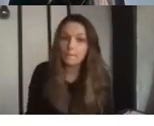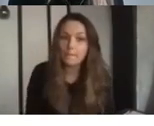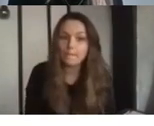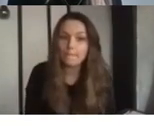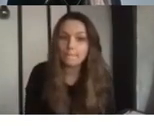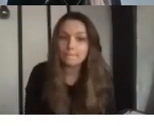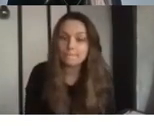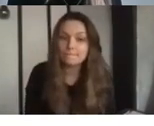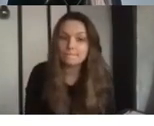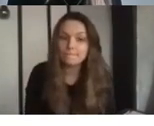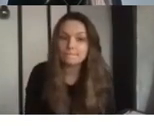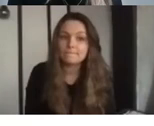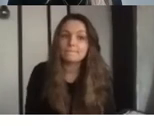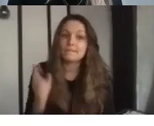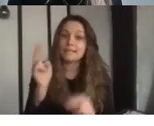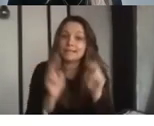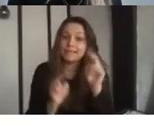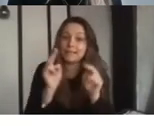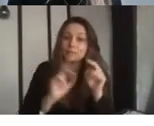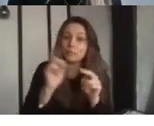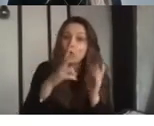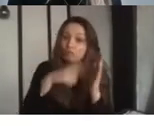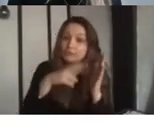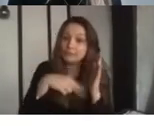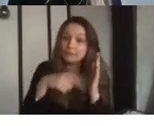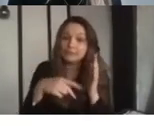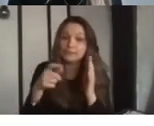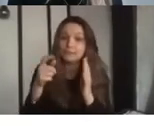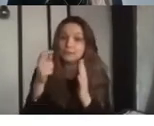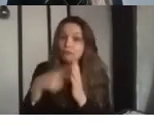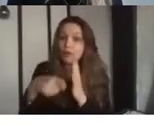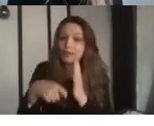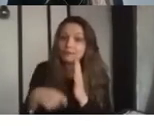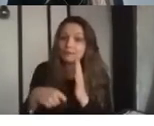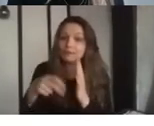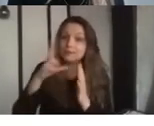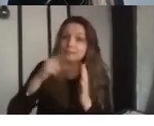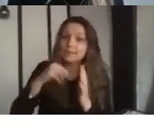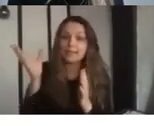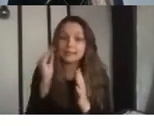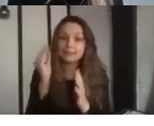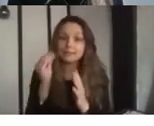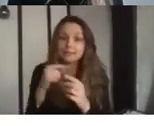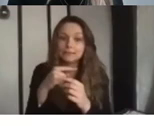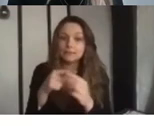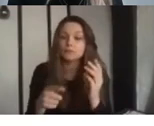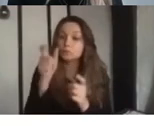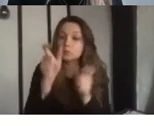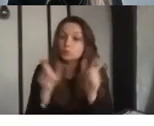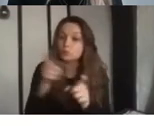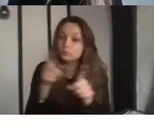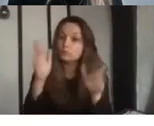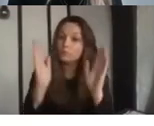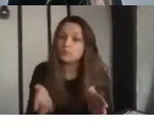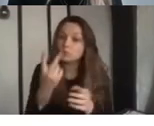So the assessments will be in reading, writing, speaking, and listening. Students will sit 2 exams,